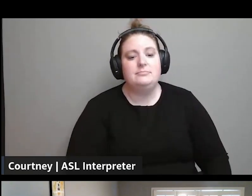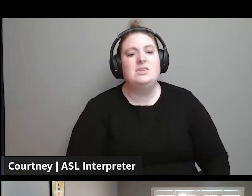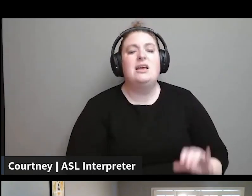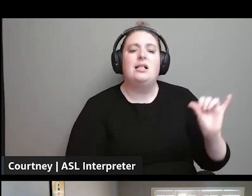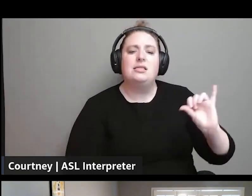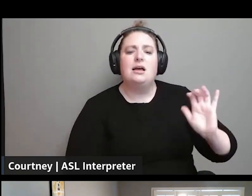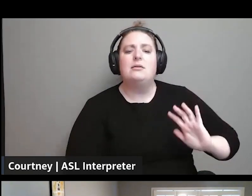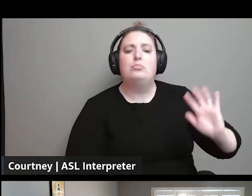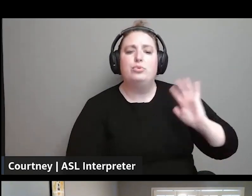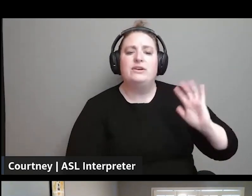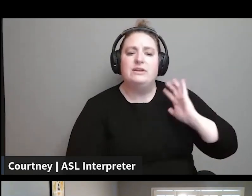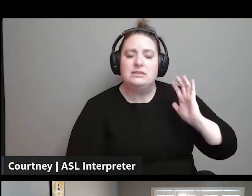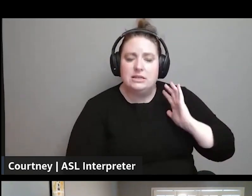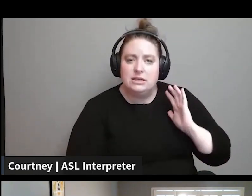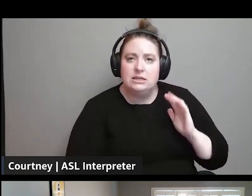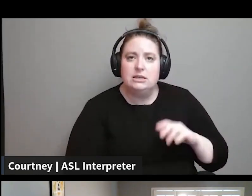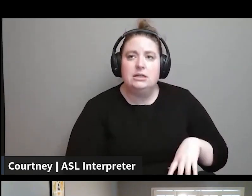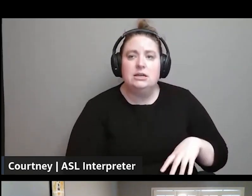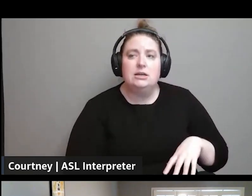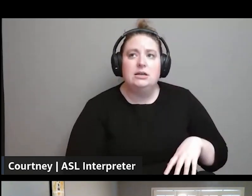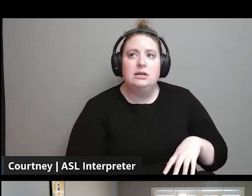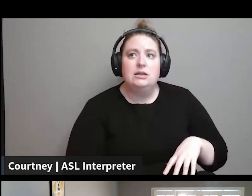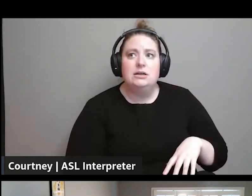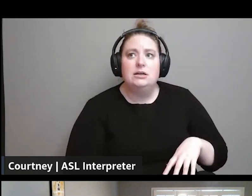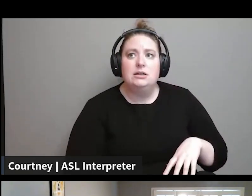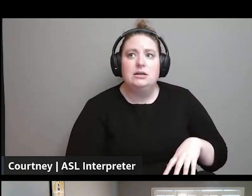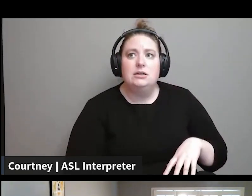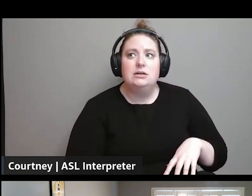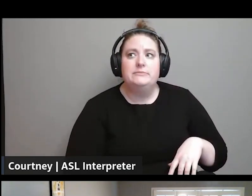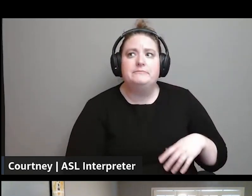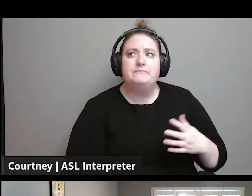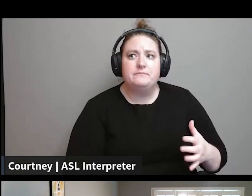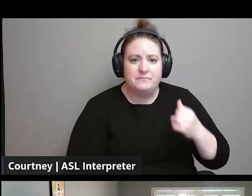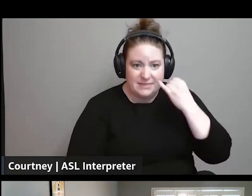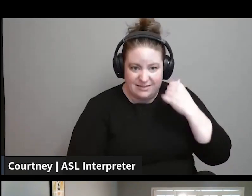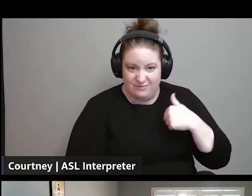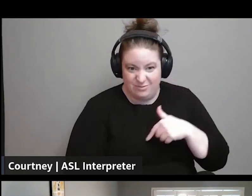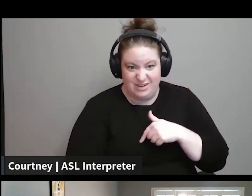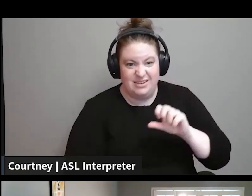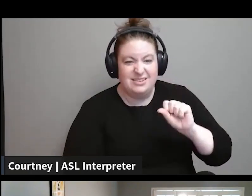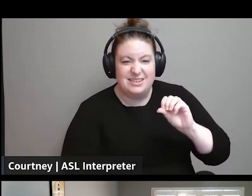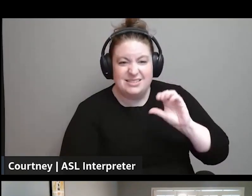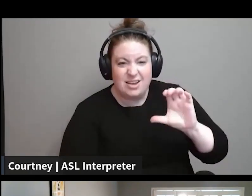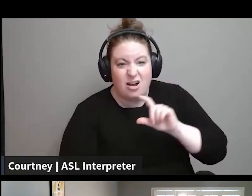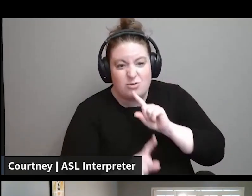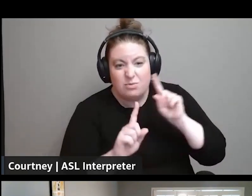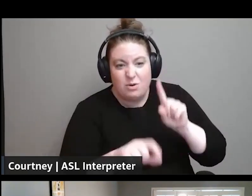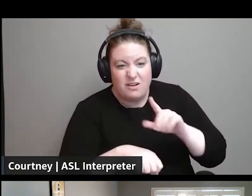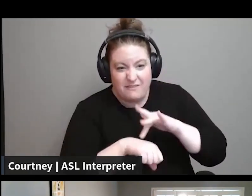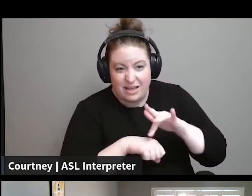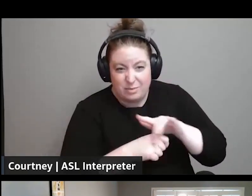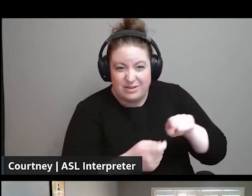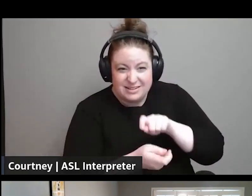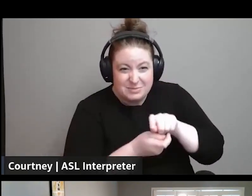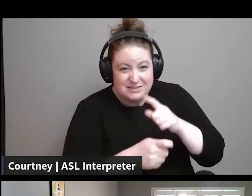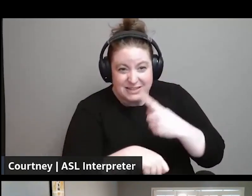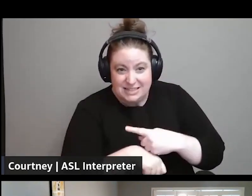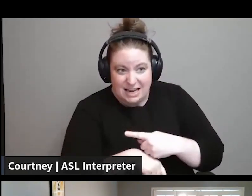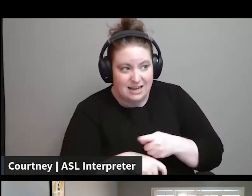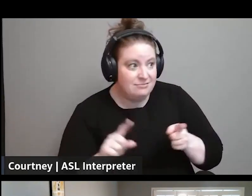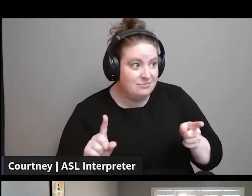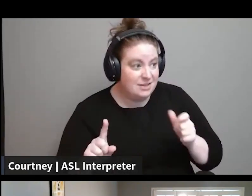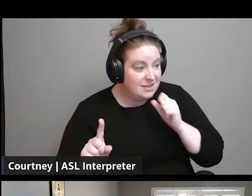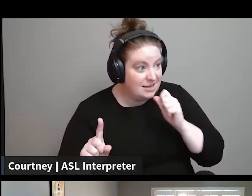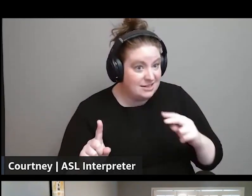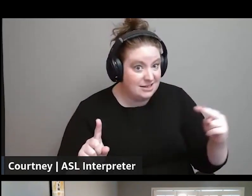previously, if they were, we made our SOC report available on a certain date, but they didn't come back